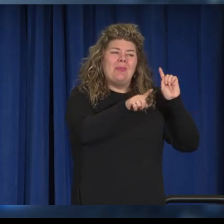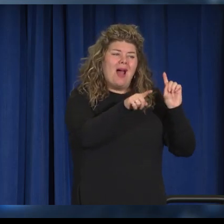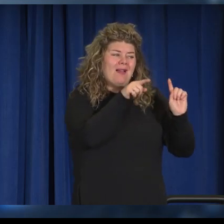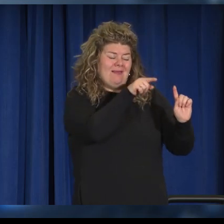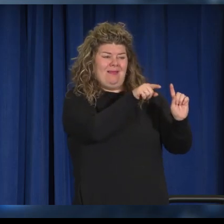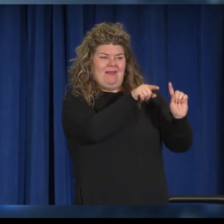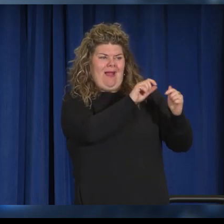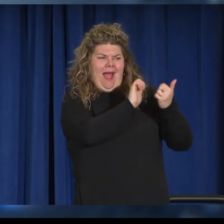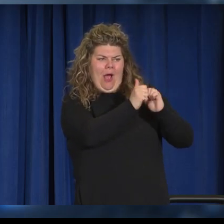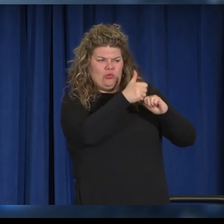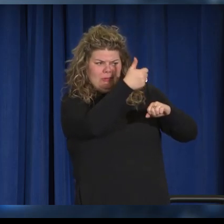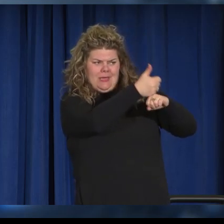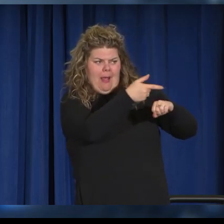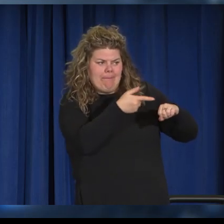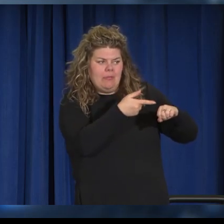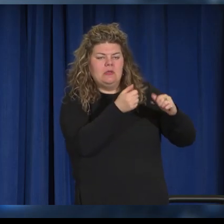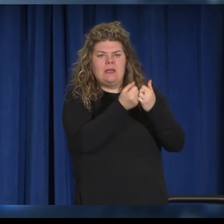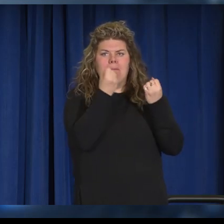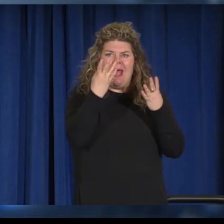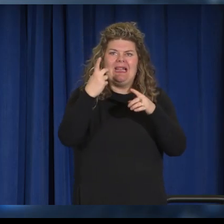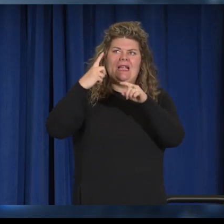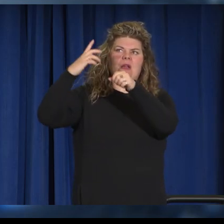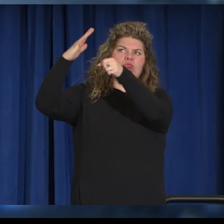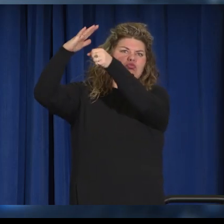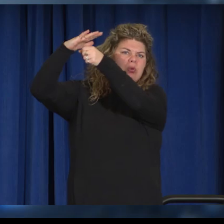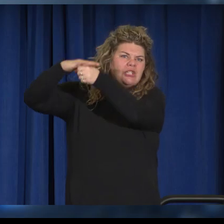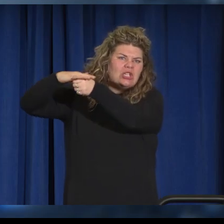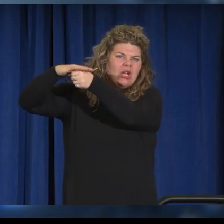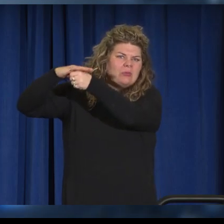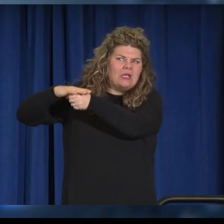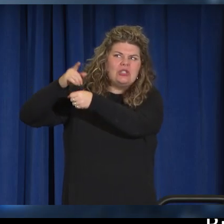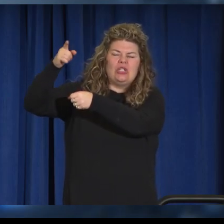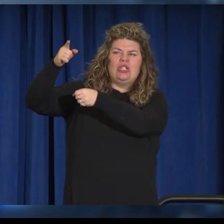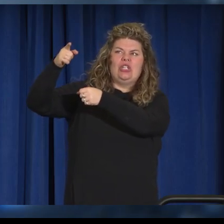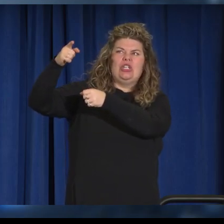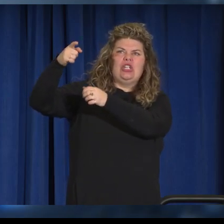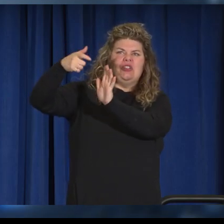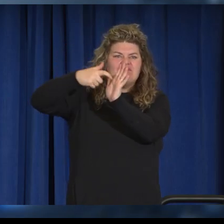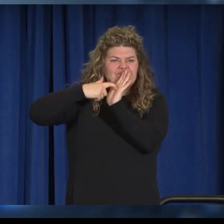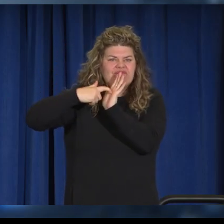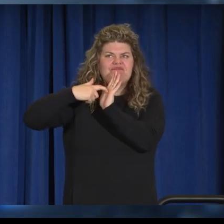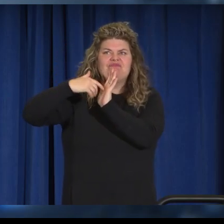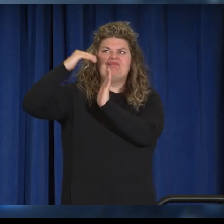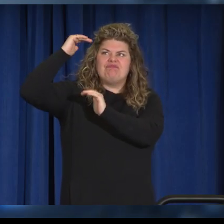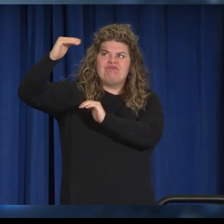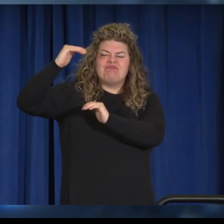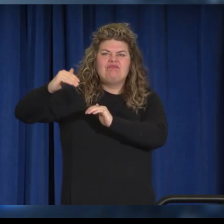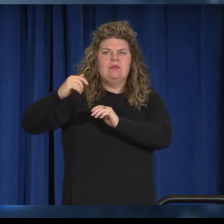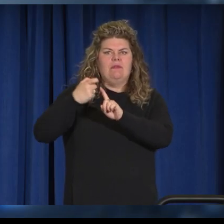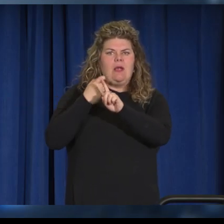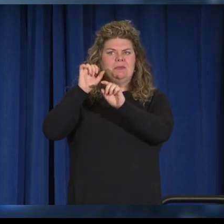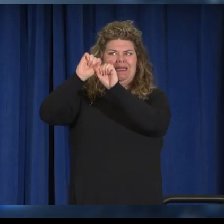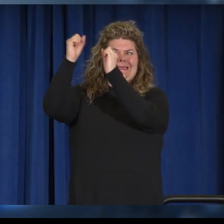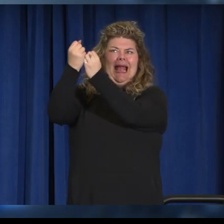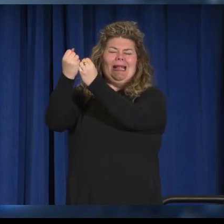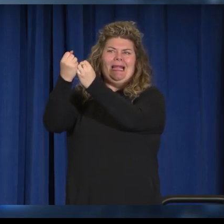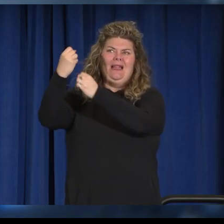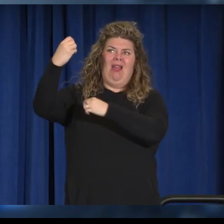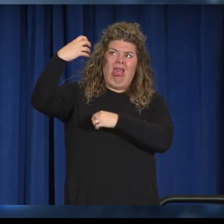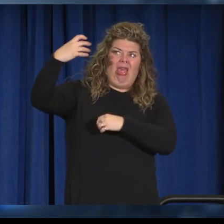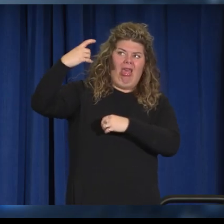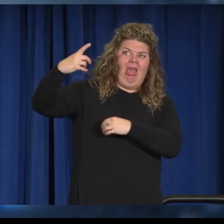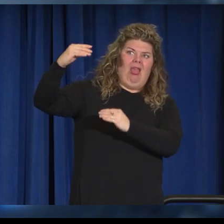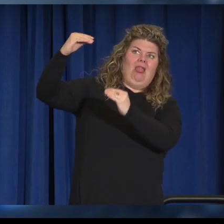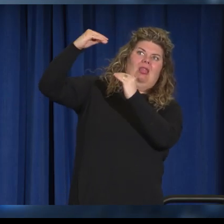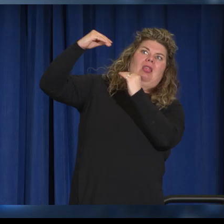so many of those sociocultural barriers, social determinants of health, cultural barriers that exist, you